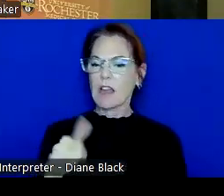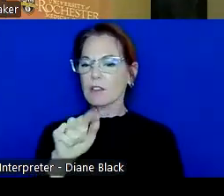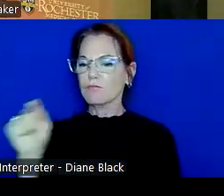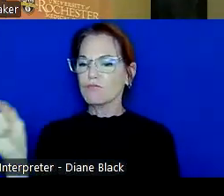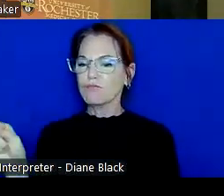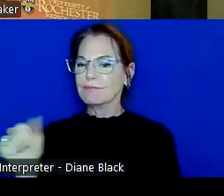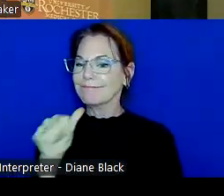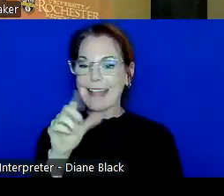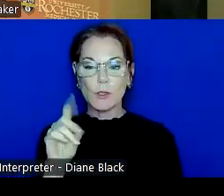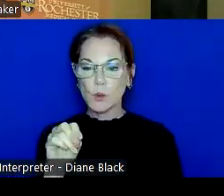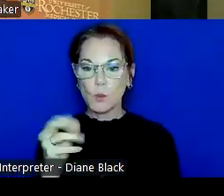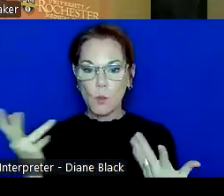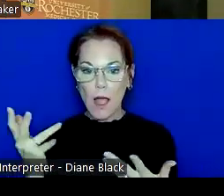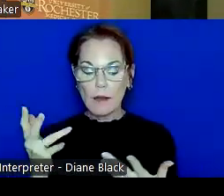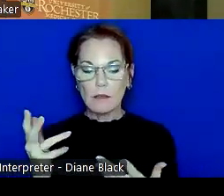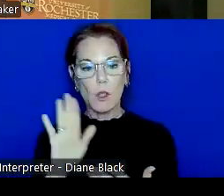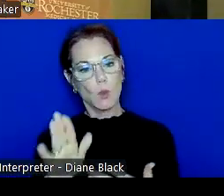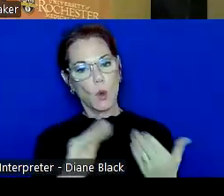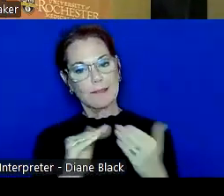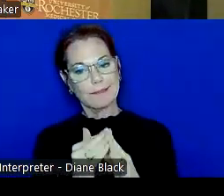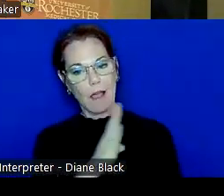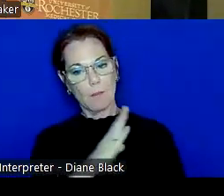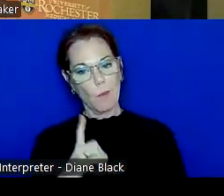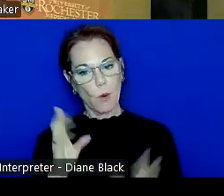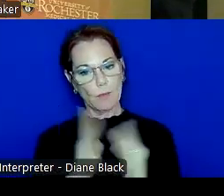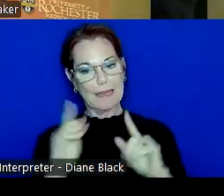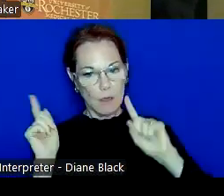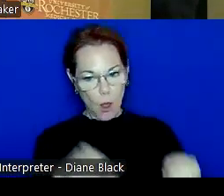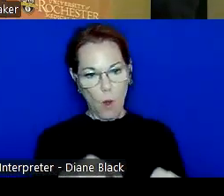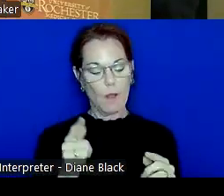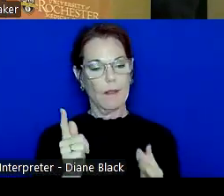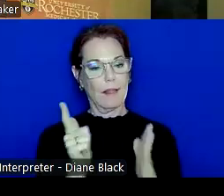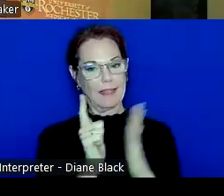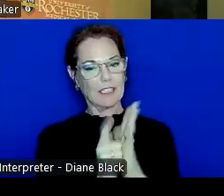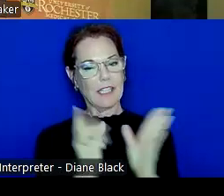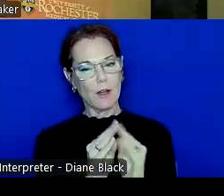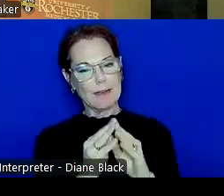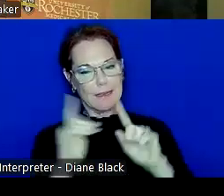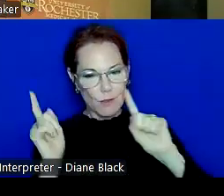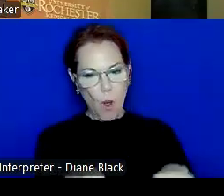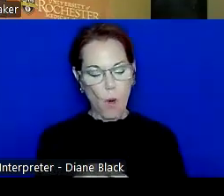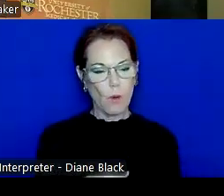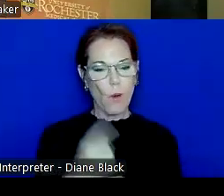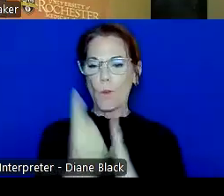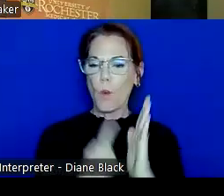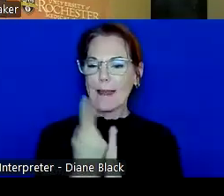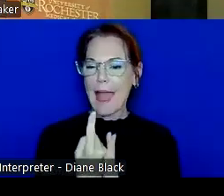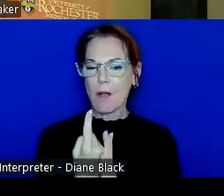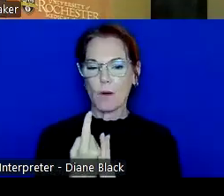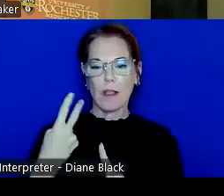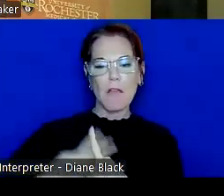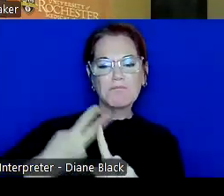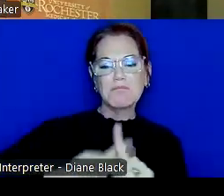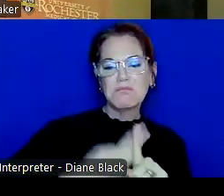done, which is go to your town board meeting, go to your county legislature meeting, take 1 hour out of every few months to speak